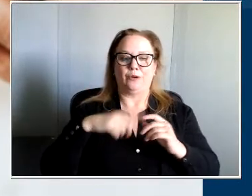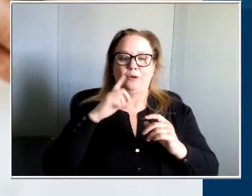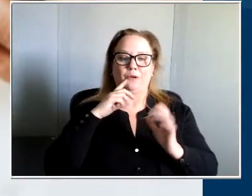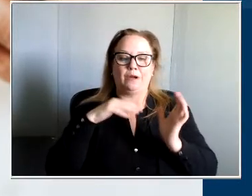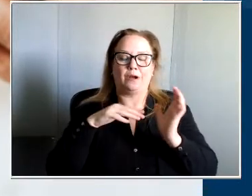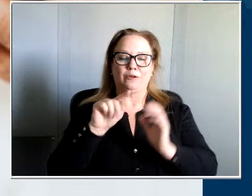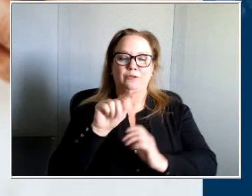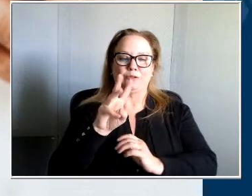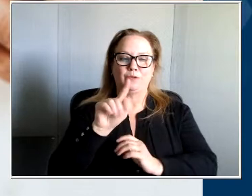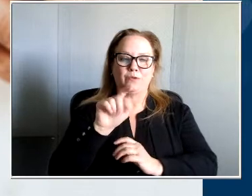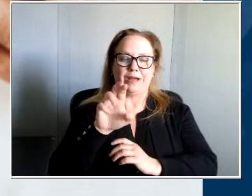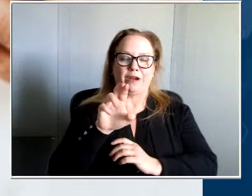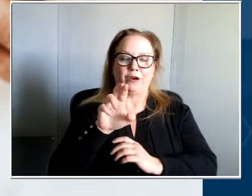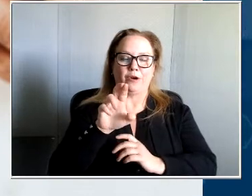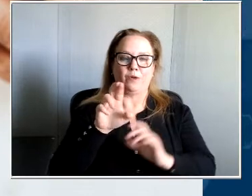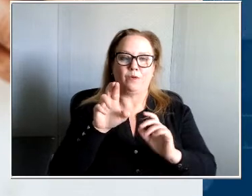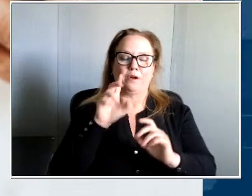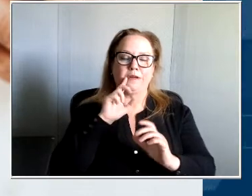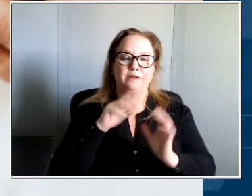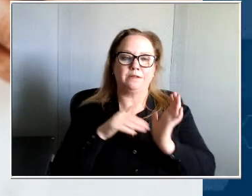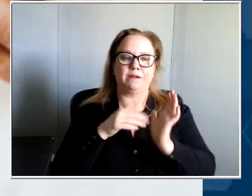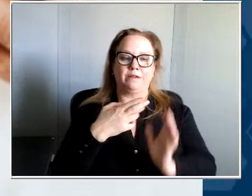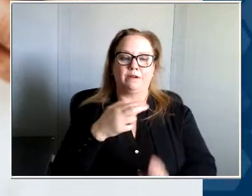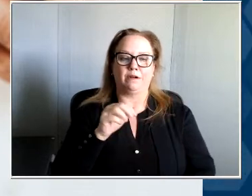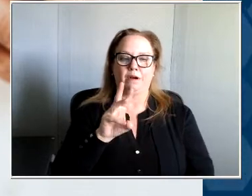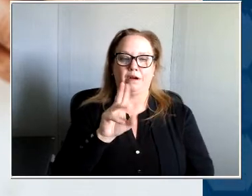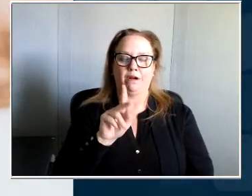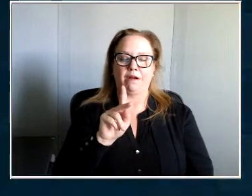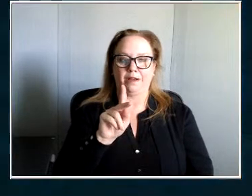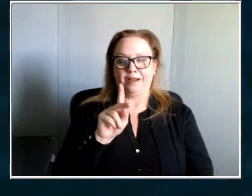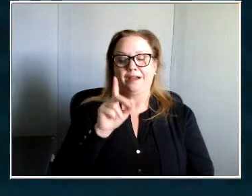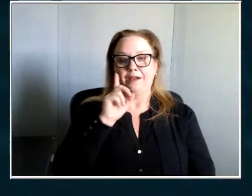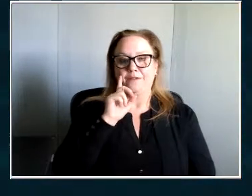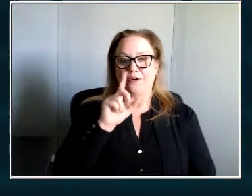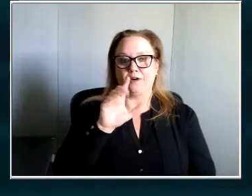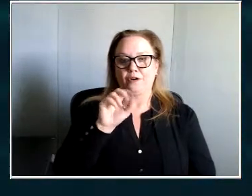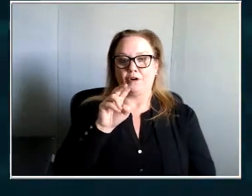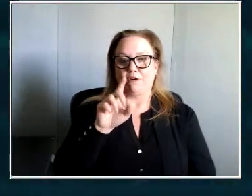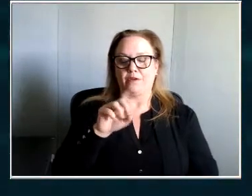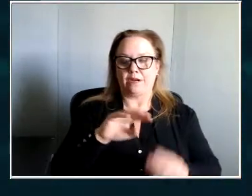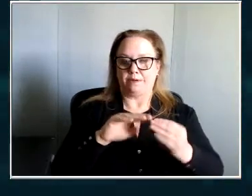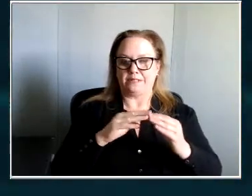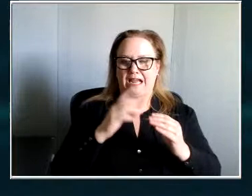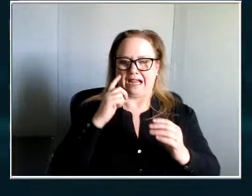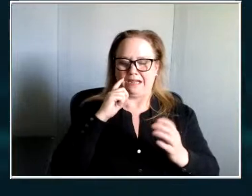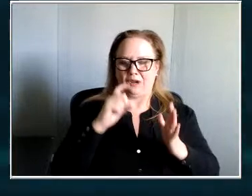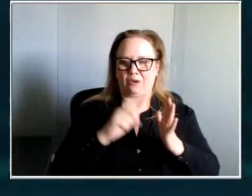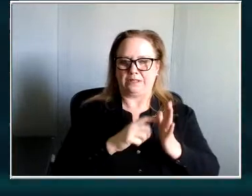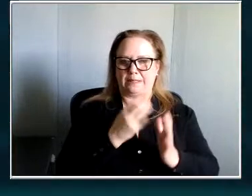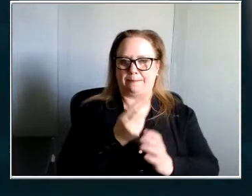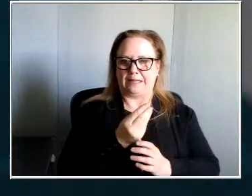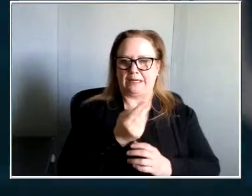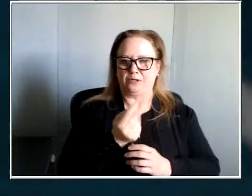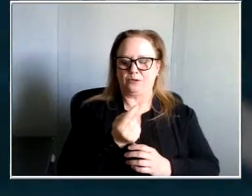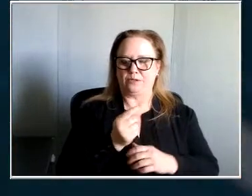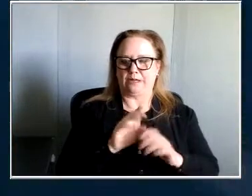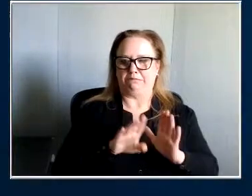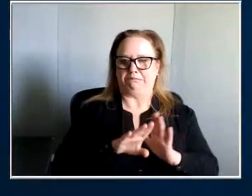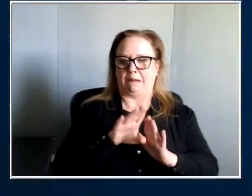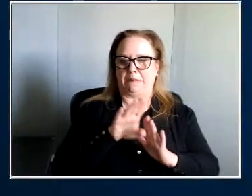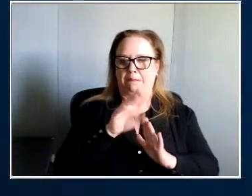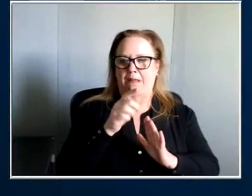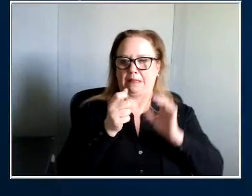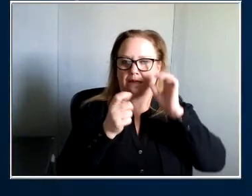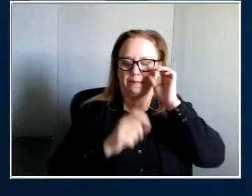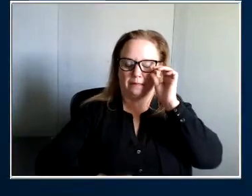screen. We're going to check in with Doc Hawk today for the COVID count. Yeah. Hawk, I noticed earlier in the week it kind of bumped up a little. Yeah,